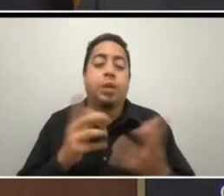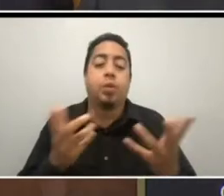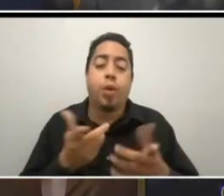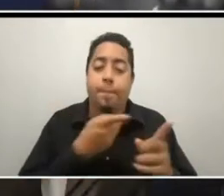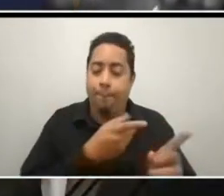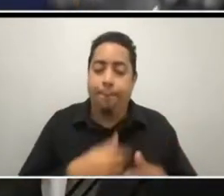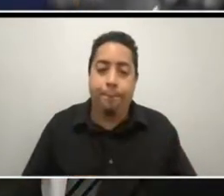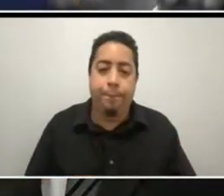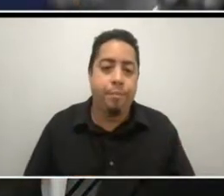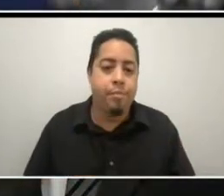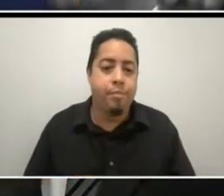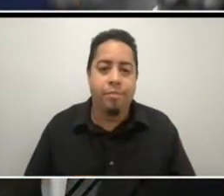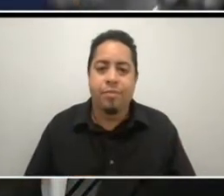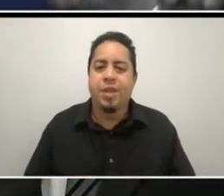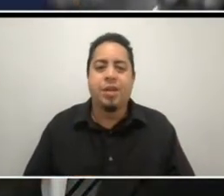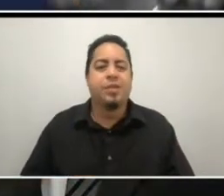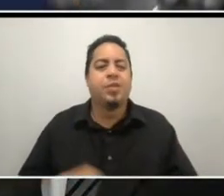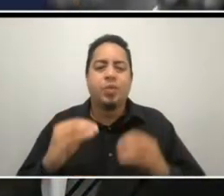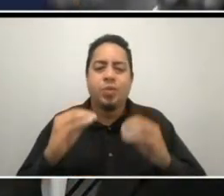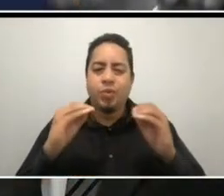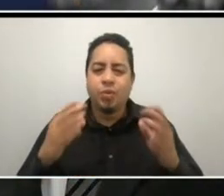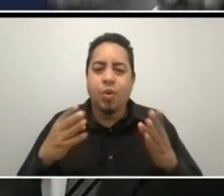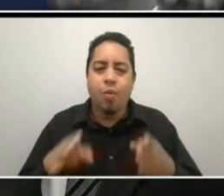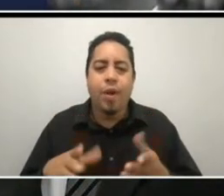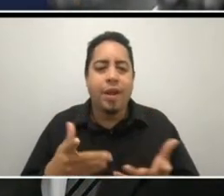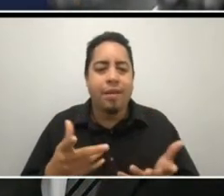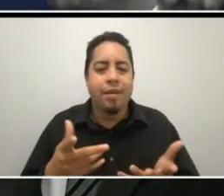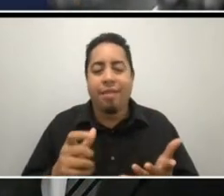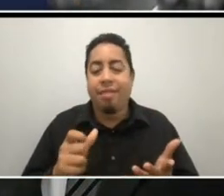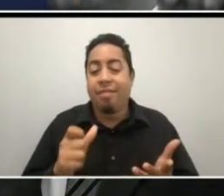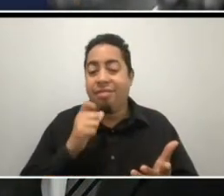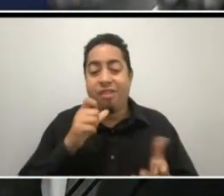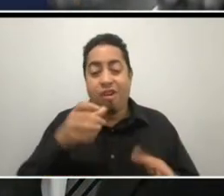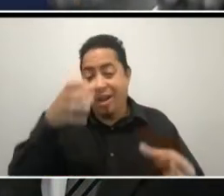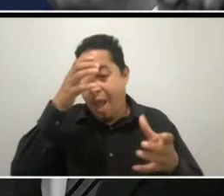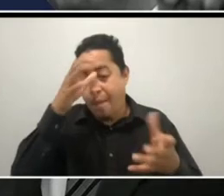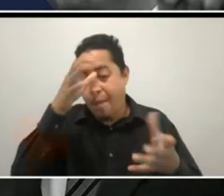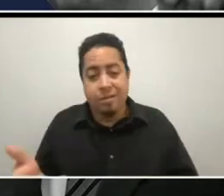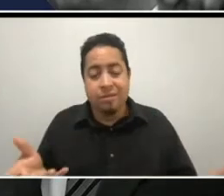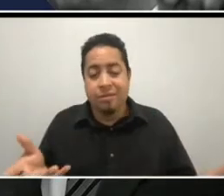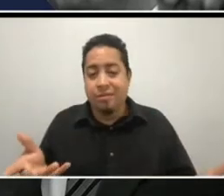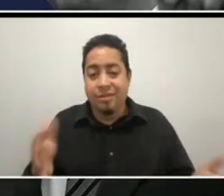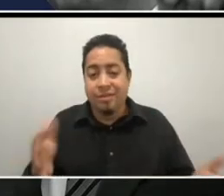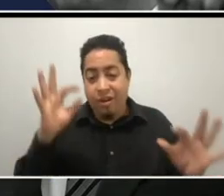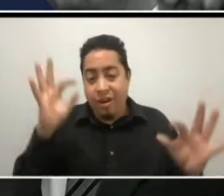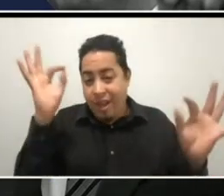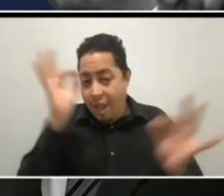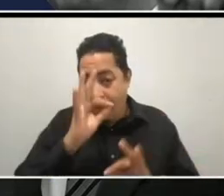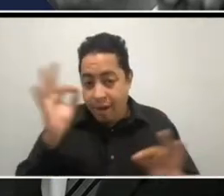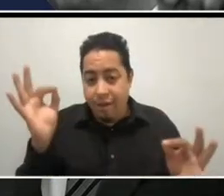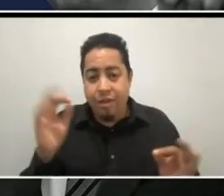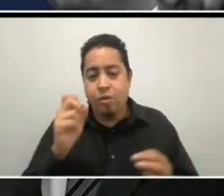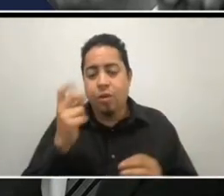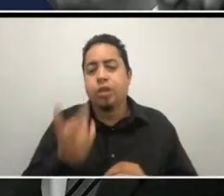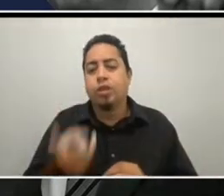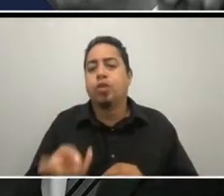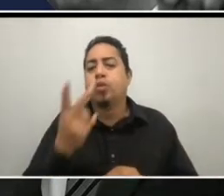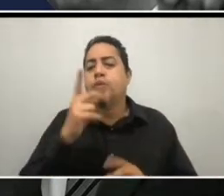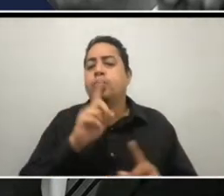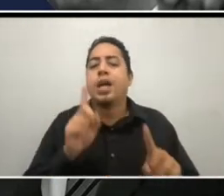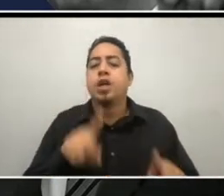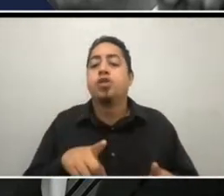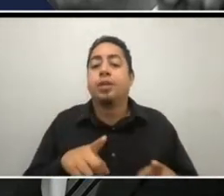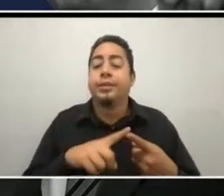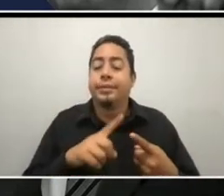There's no way they could find, then they're incompetent. They're either dishonest or incompetent, okay? There's only two answers, dishonesty or